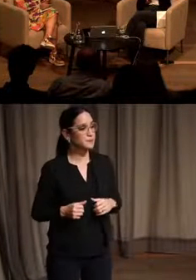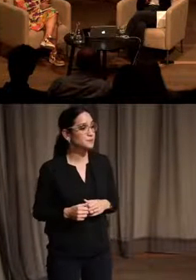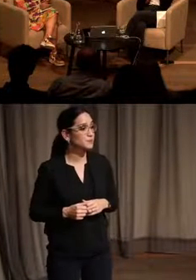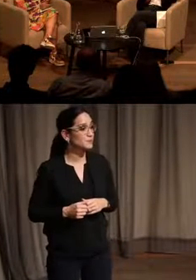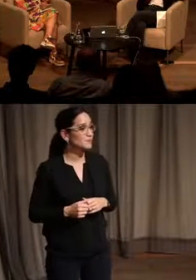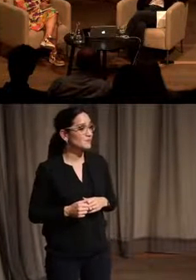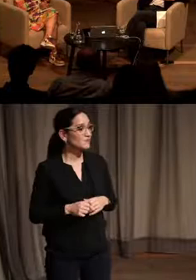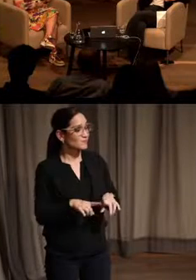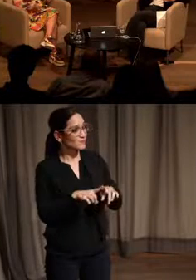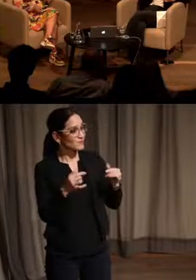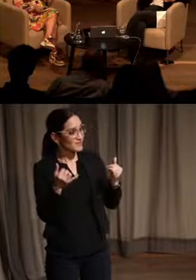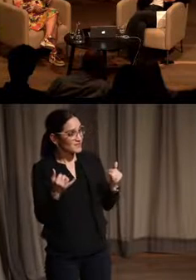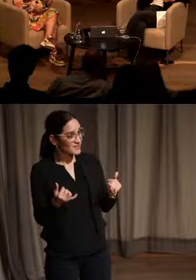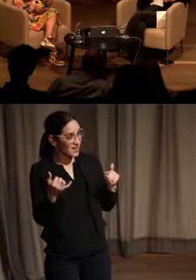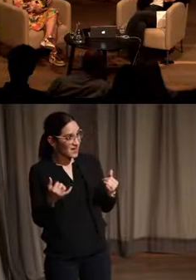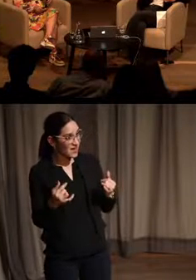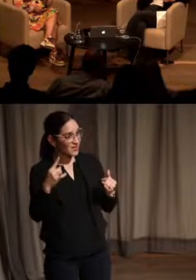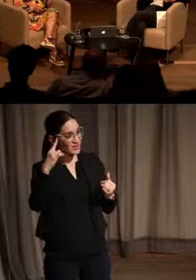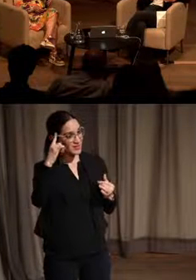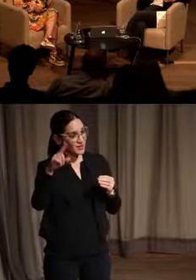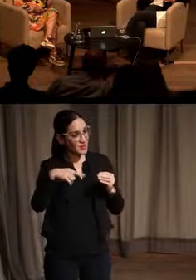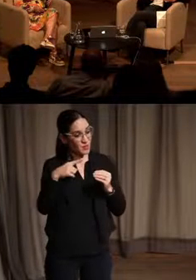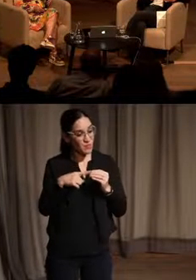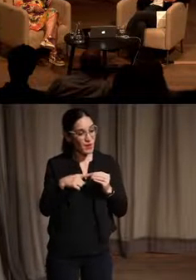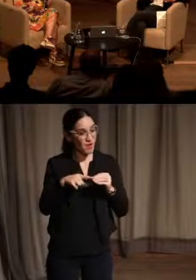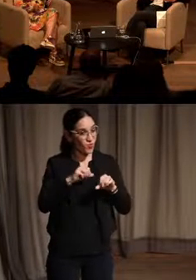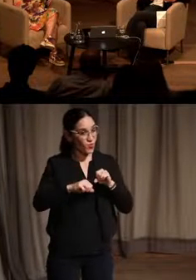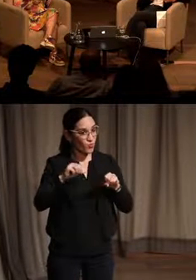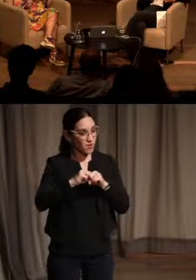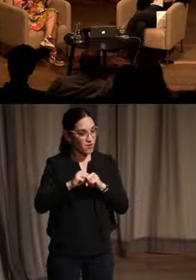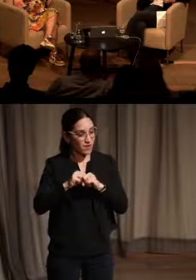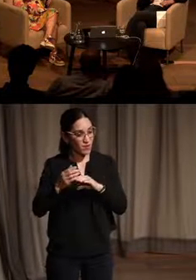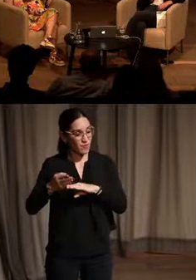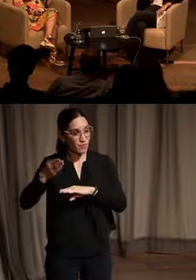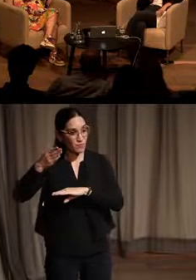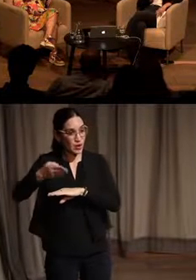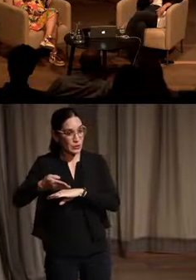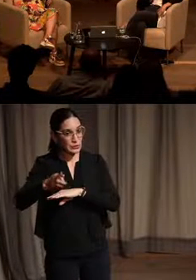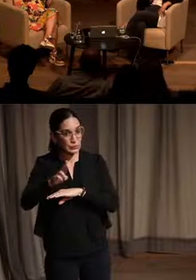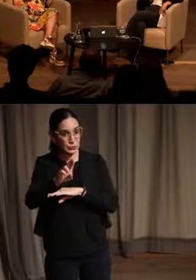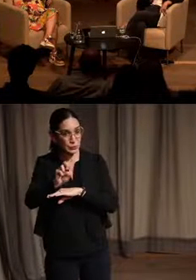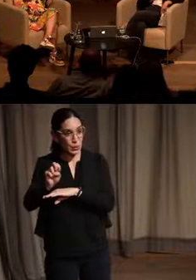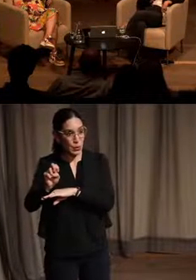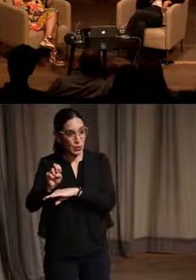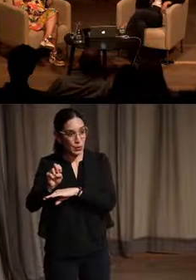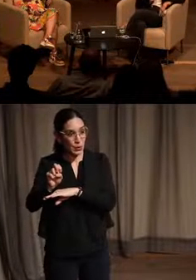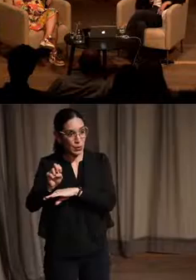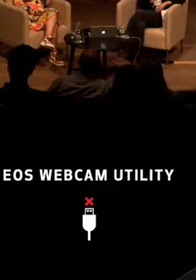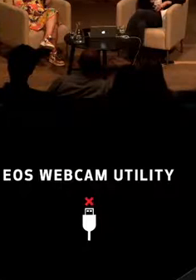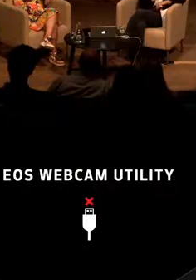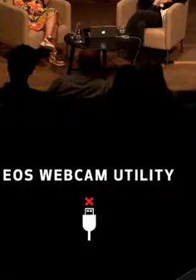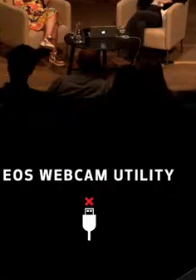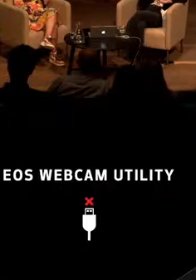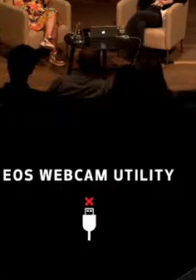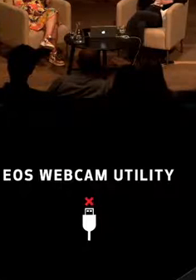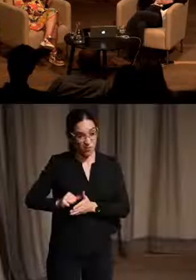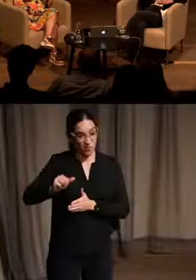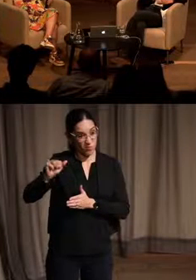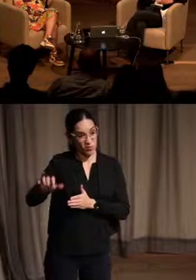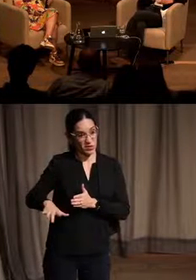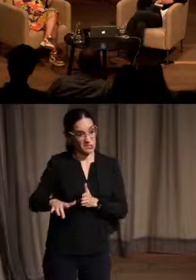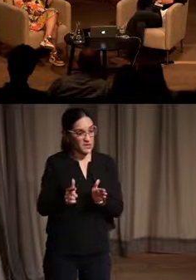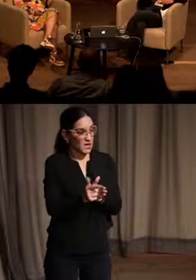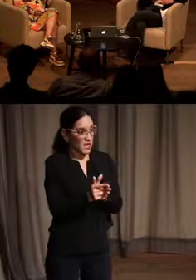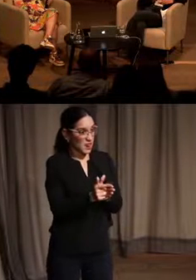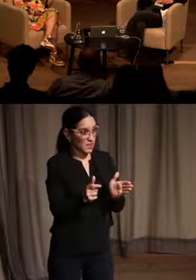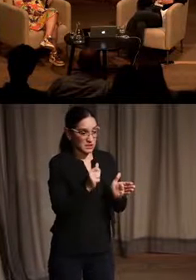work now, post-Roe, yes, like when they say, you know, making abortion illegal only makes